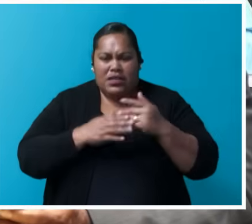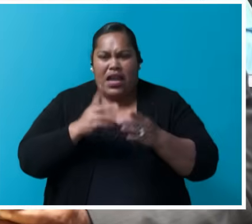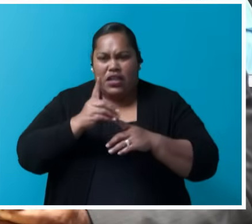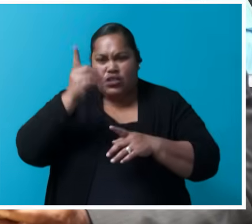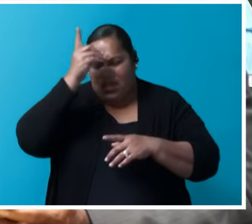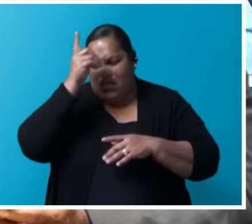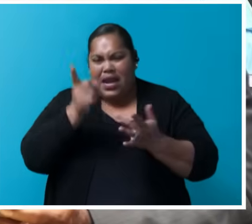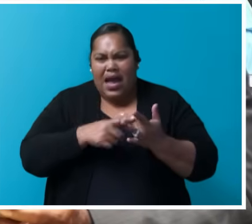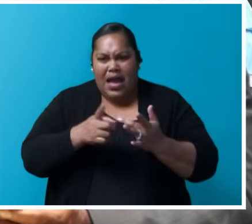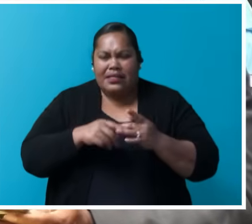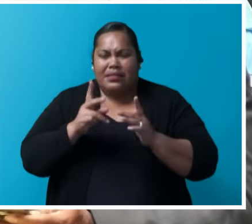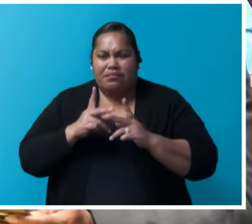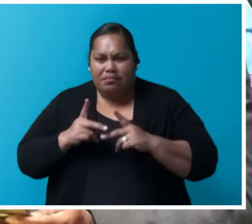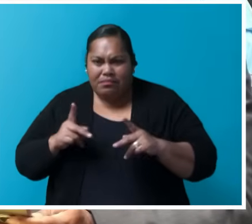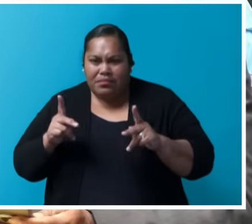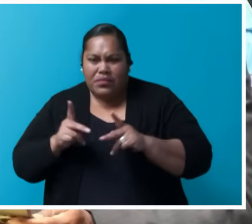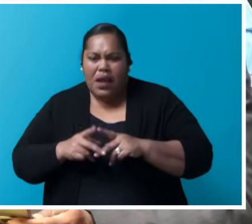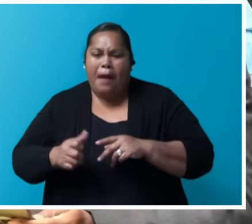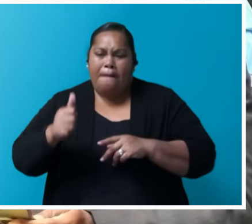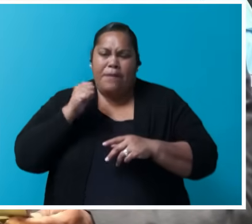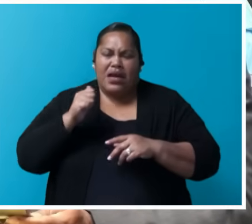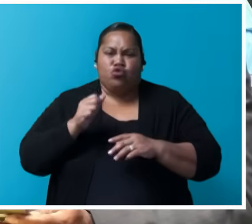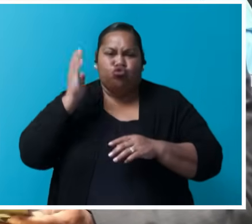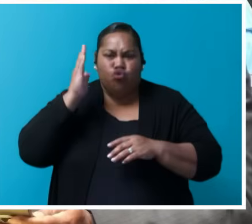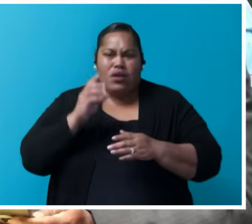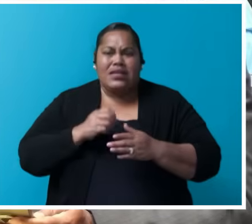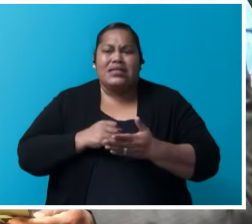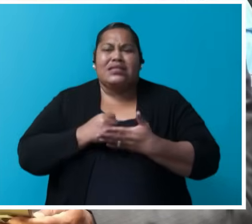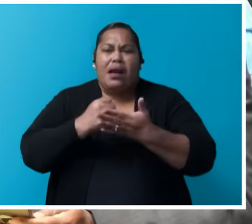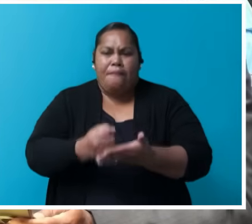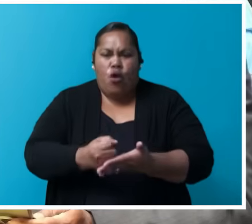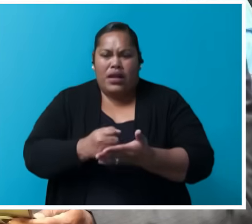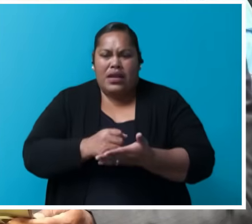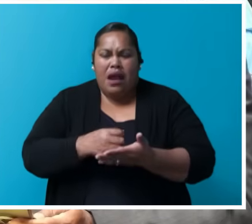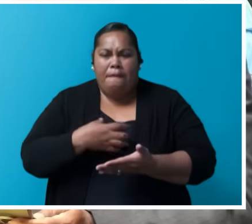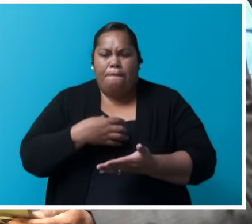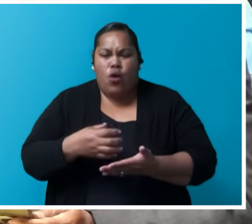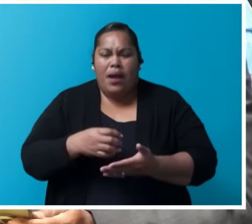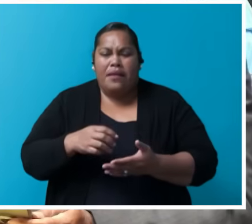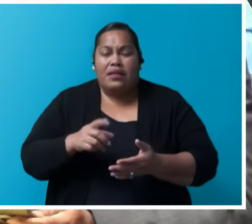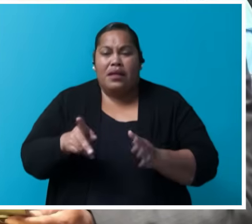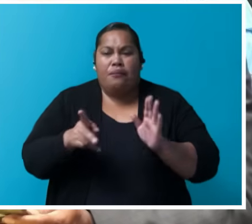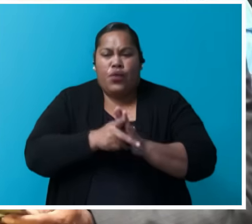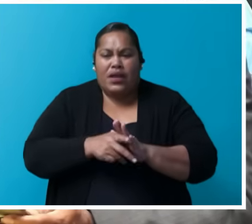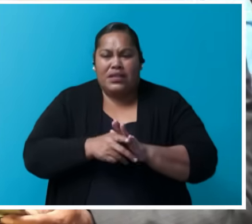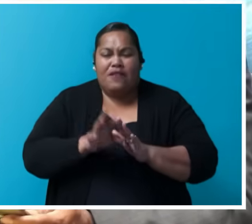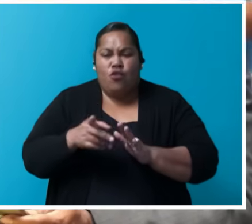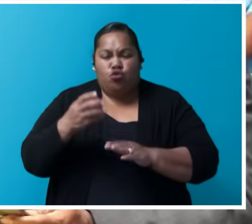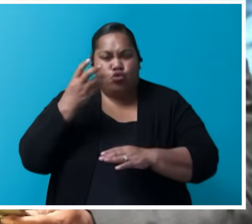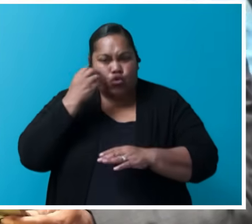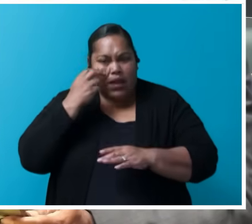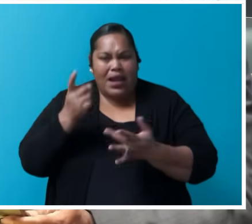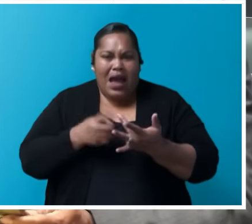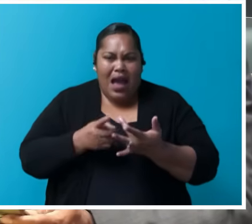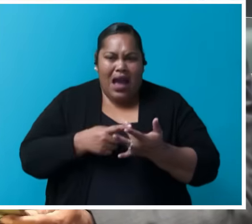sectors. We provided back-to-school support, increased the price of sugar and other agricultural produce. We wrote